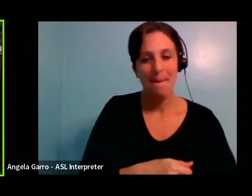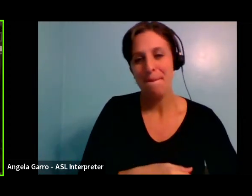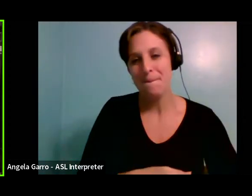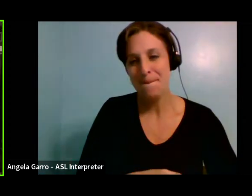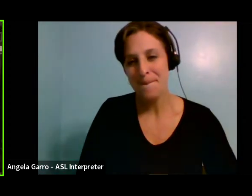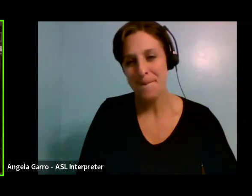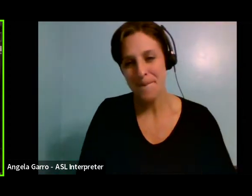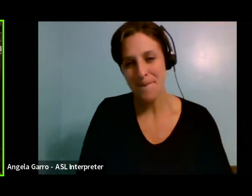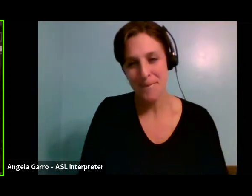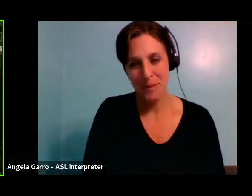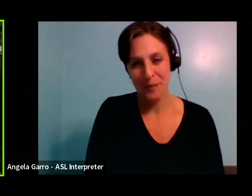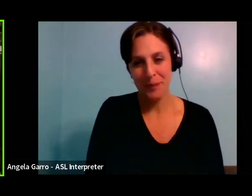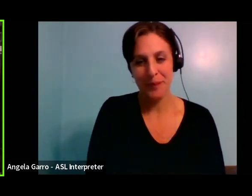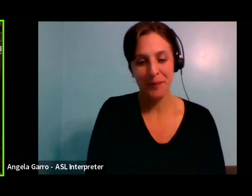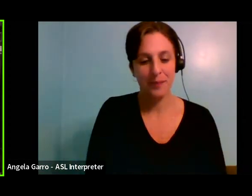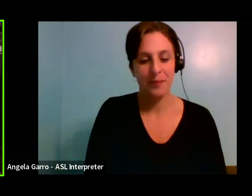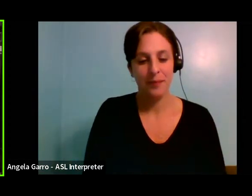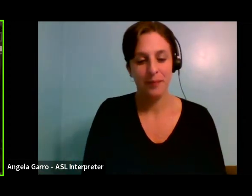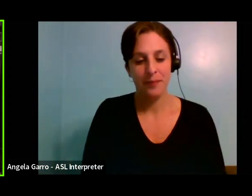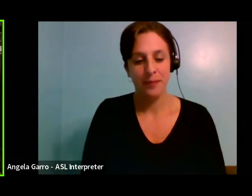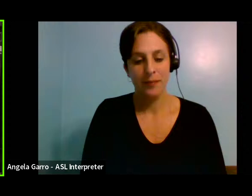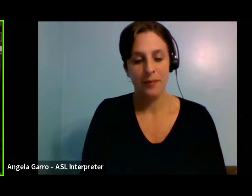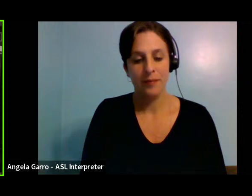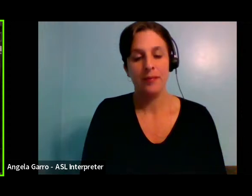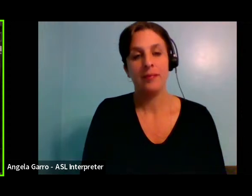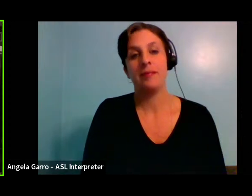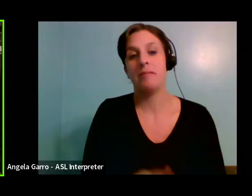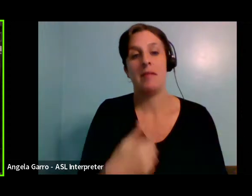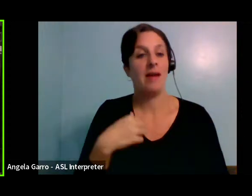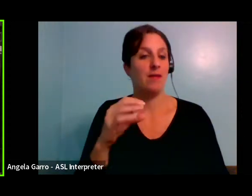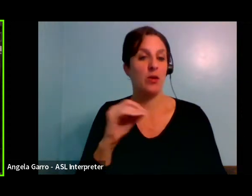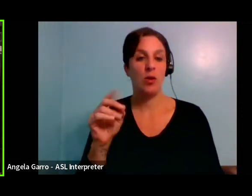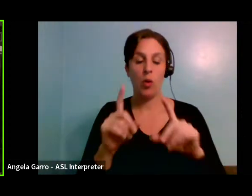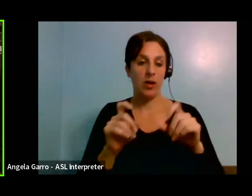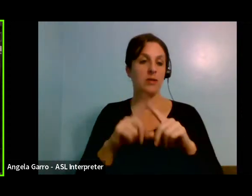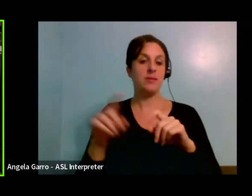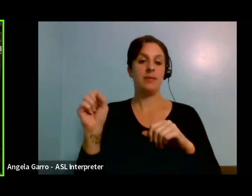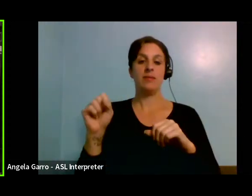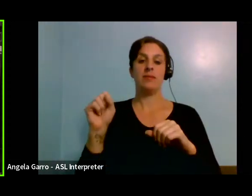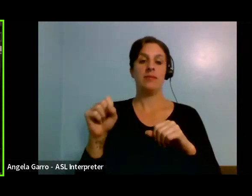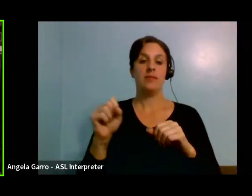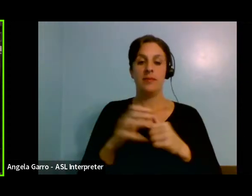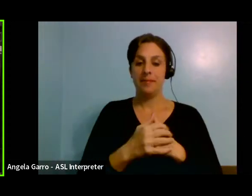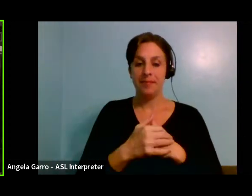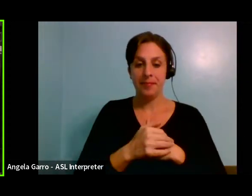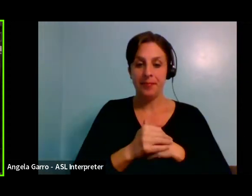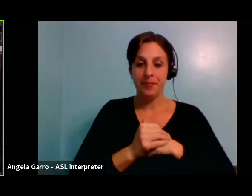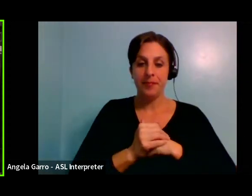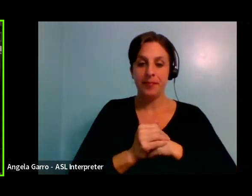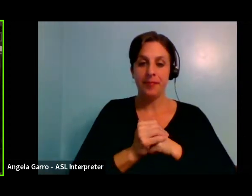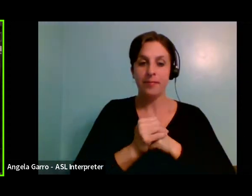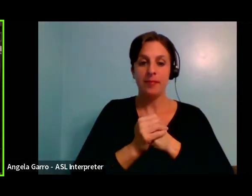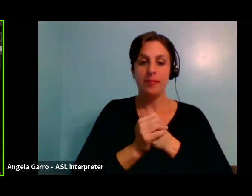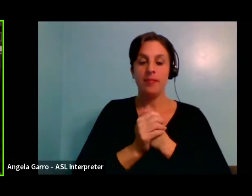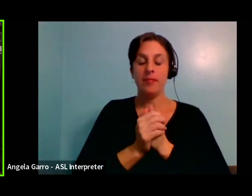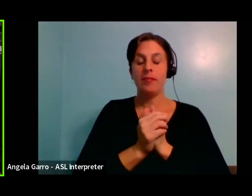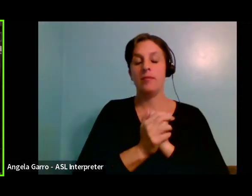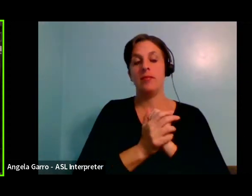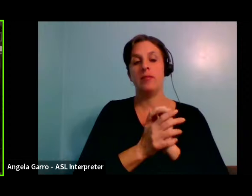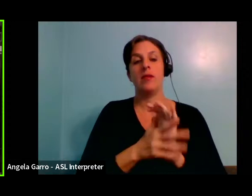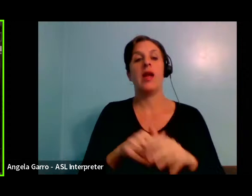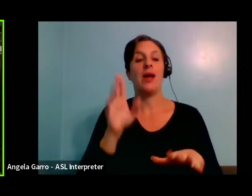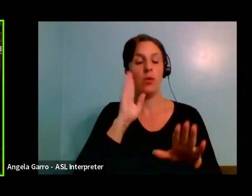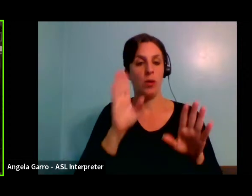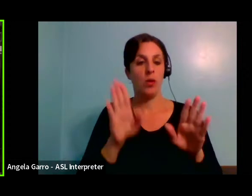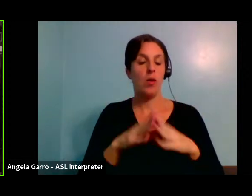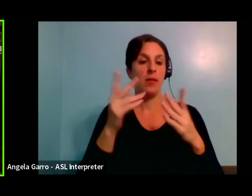Oh. Yeah, and I don't have any questions, but yeah, ditto to everything. Okay, I will open it up for public